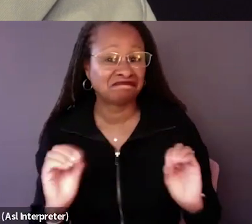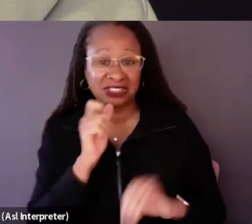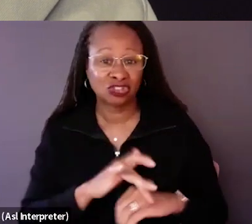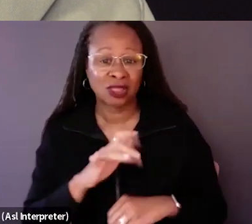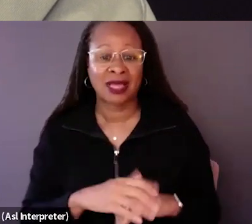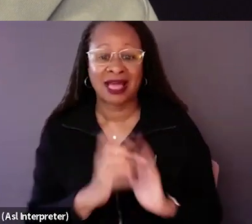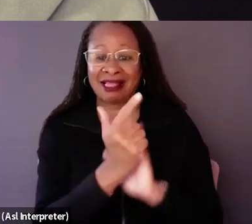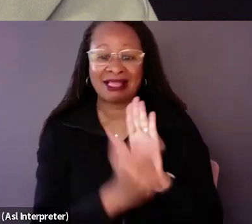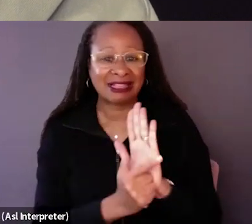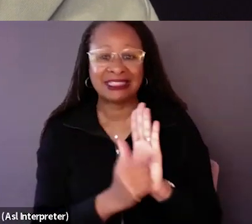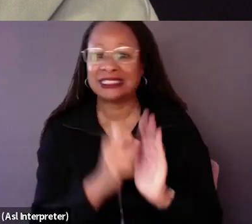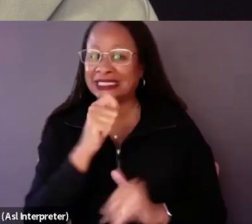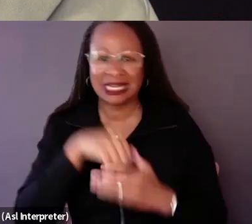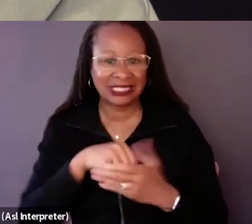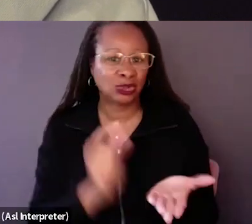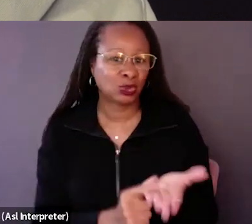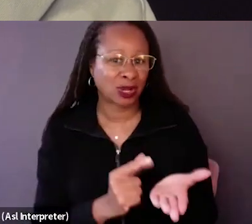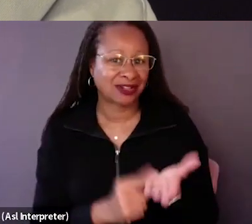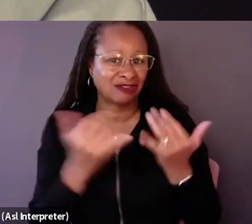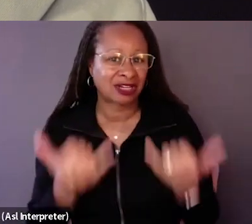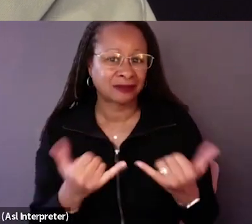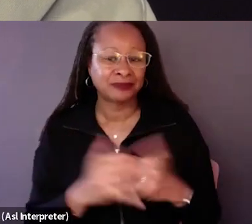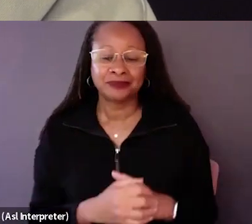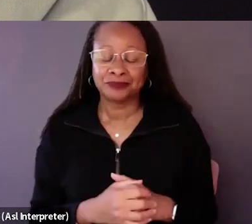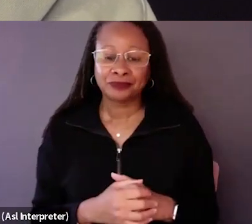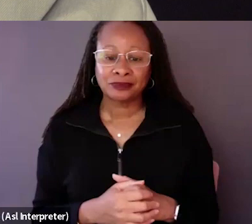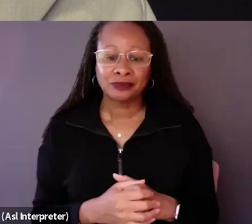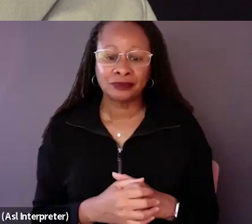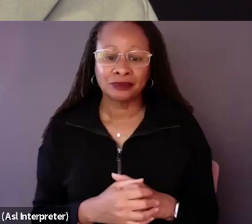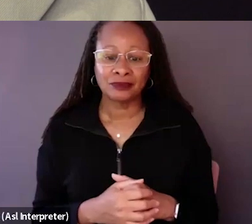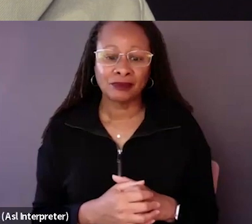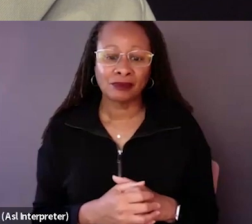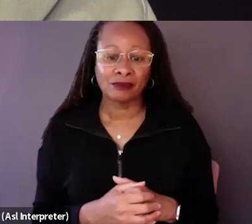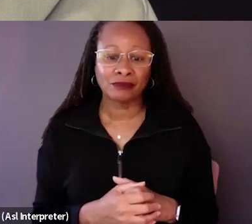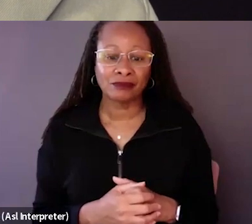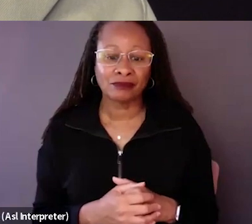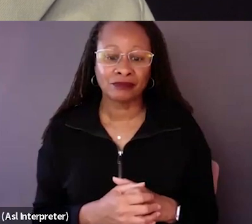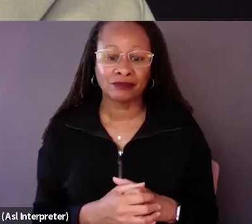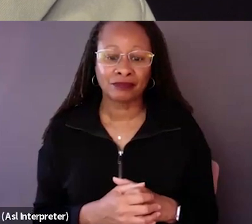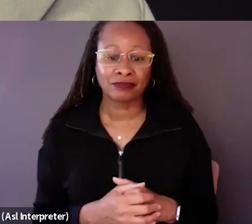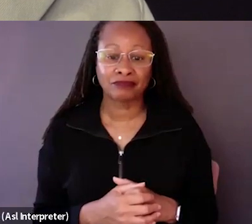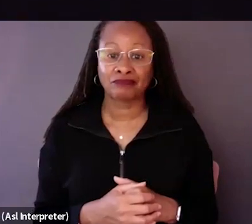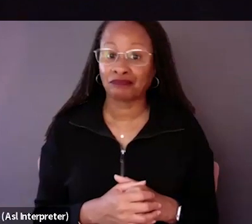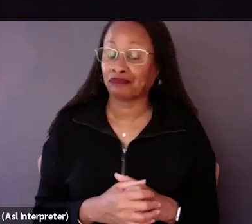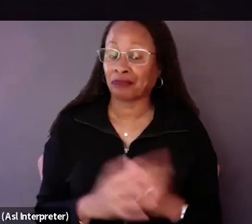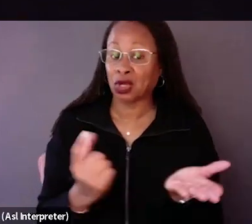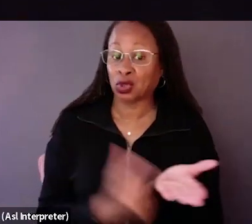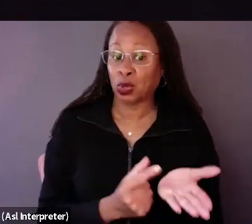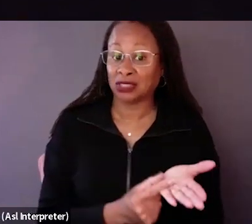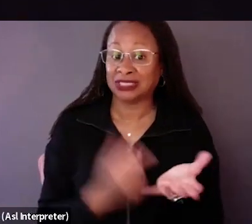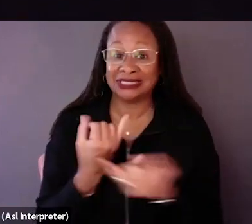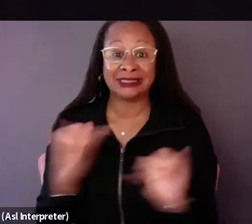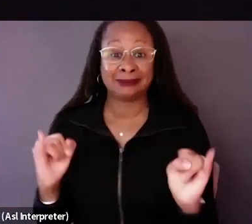Legally, he's not in Uganda, you know. But and the Ugandan independence was 3